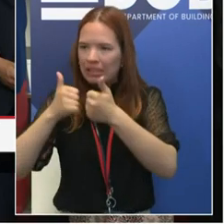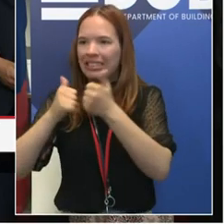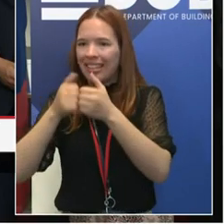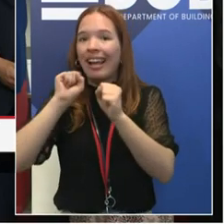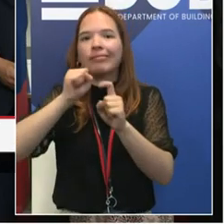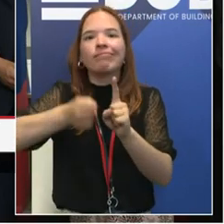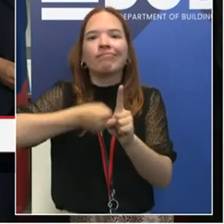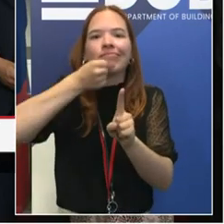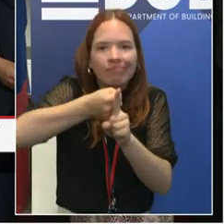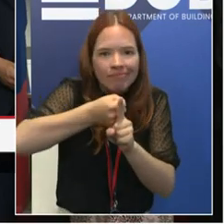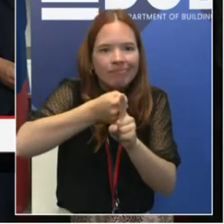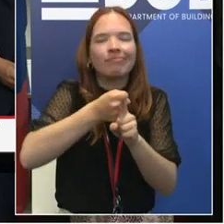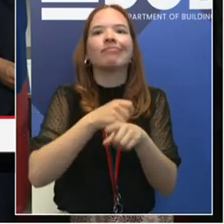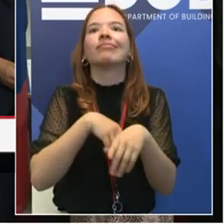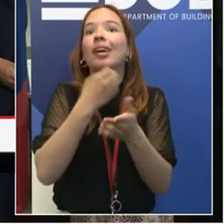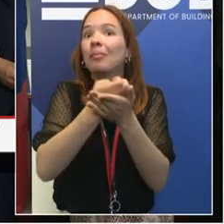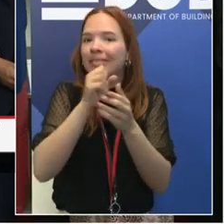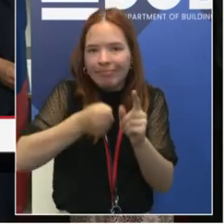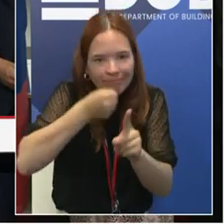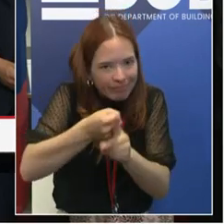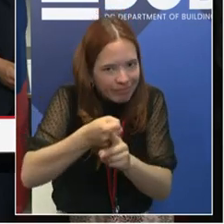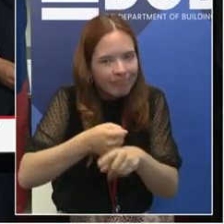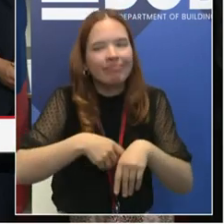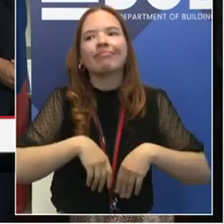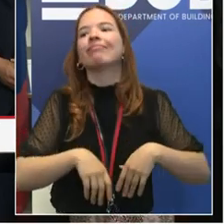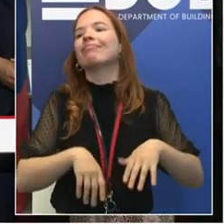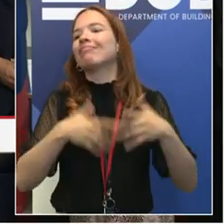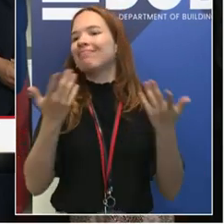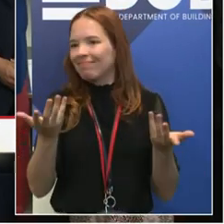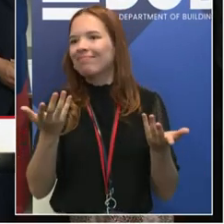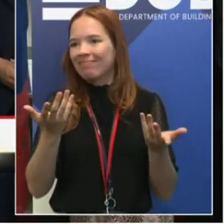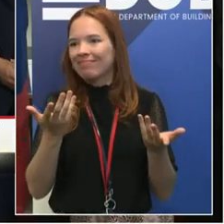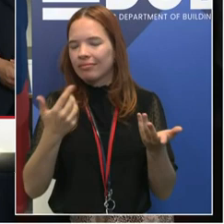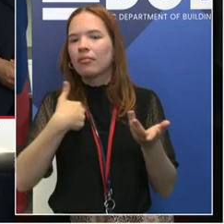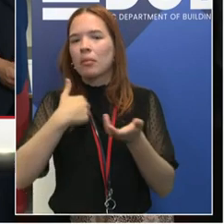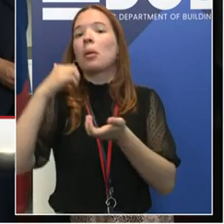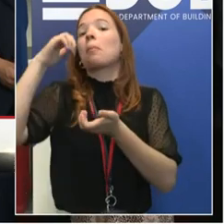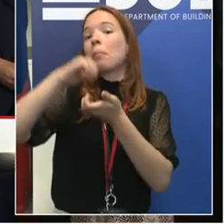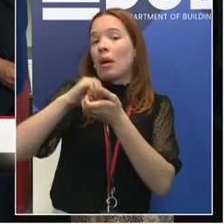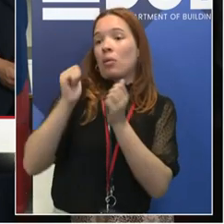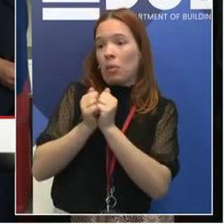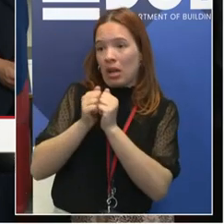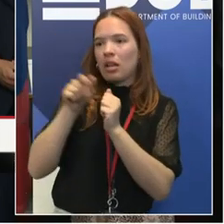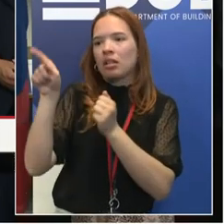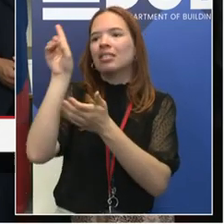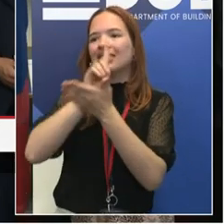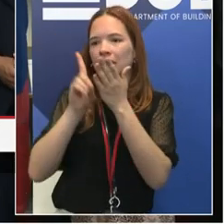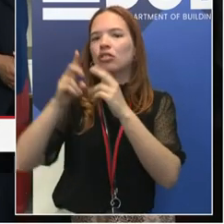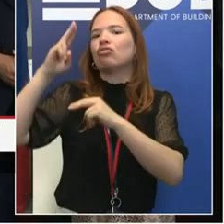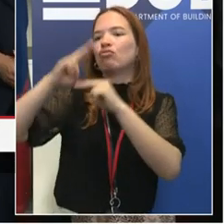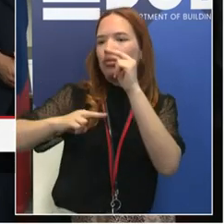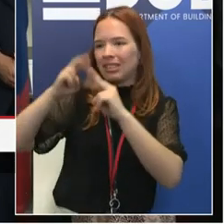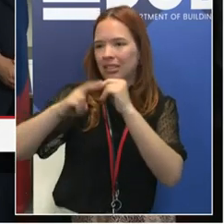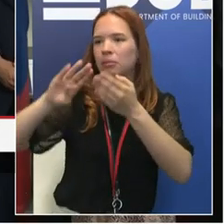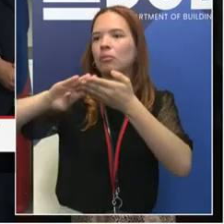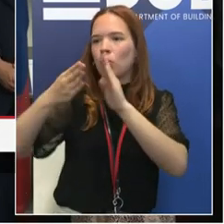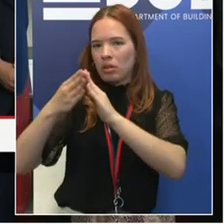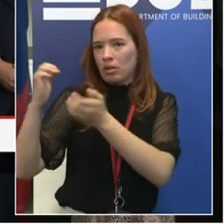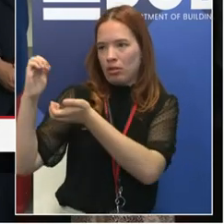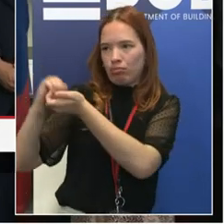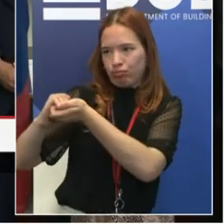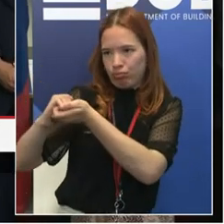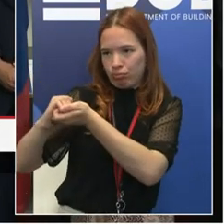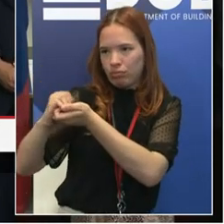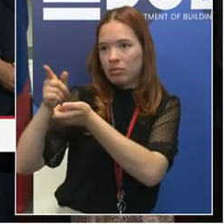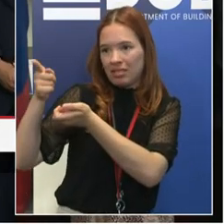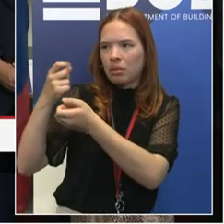forward to collaborating with the design and construction community to figure out how to do that in a way that makes sense and